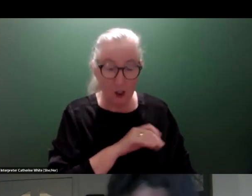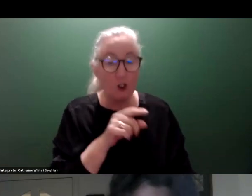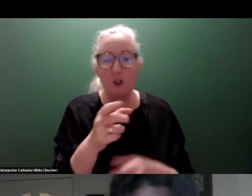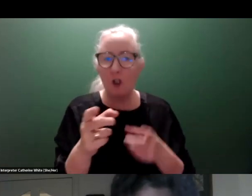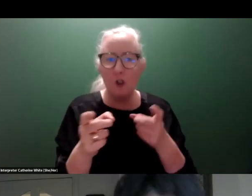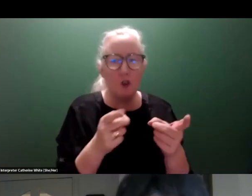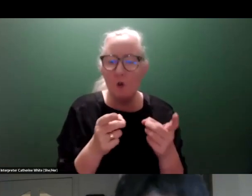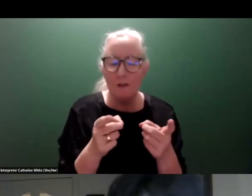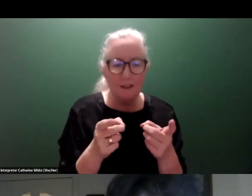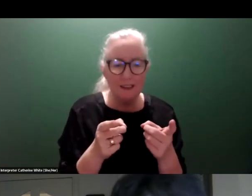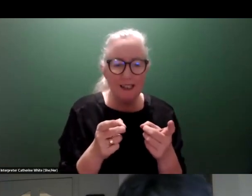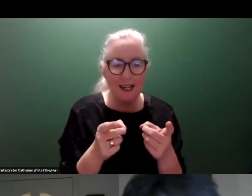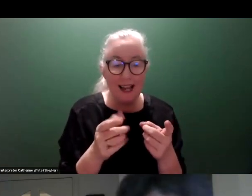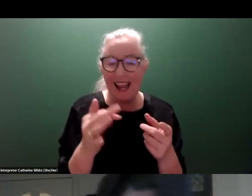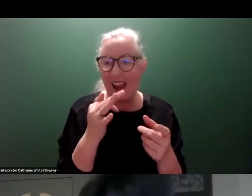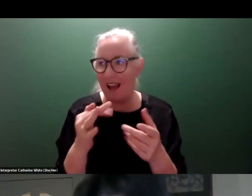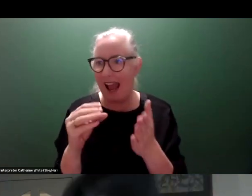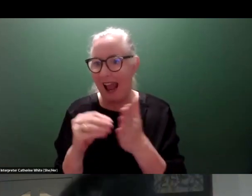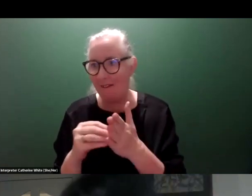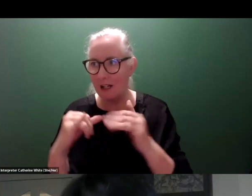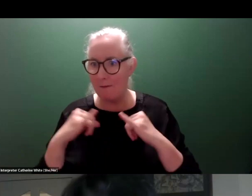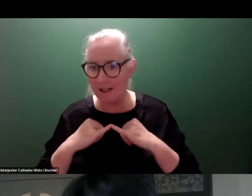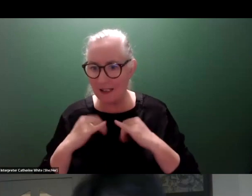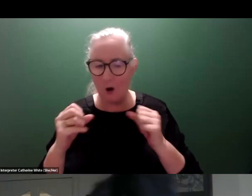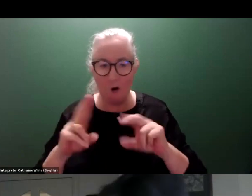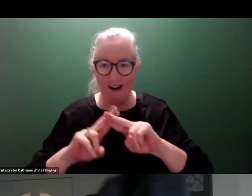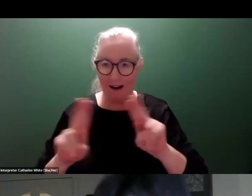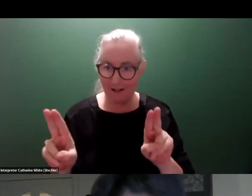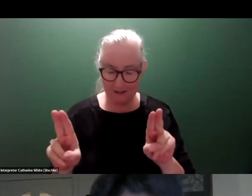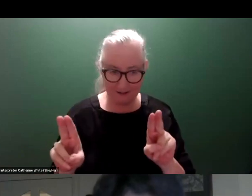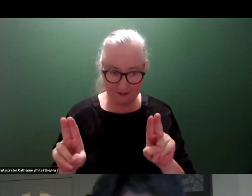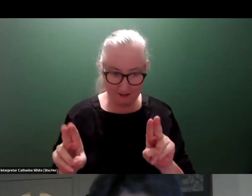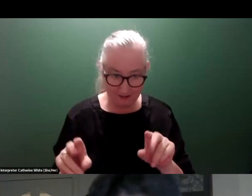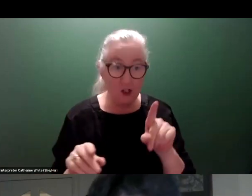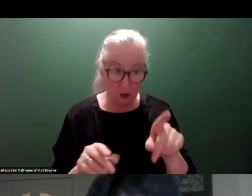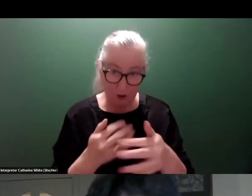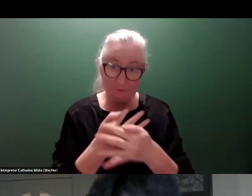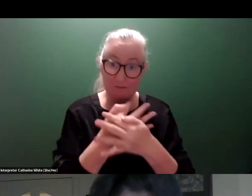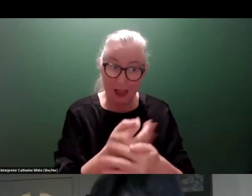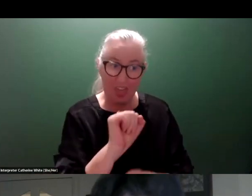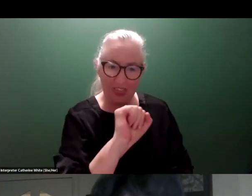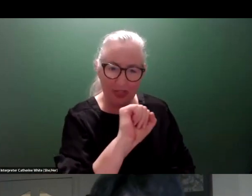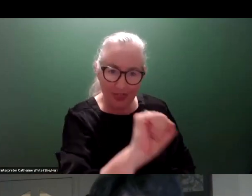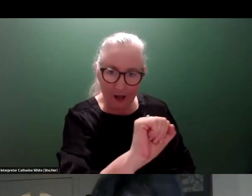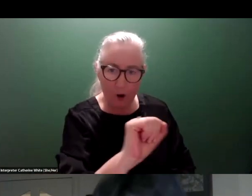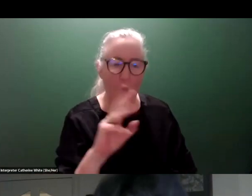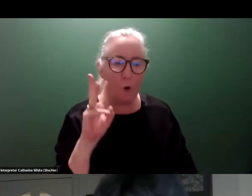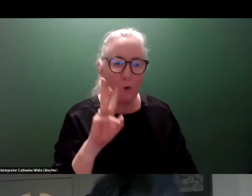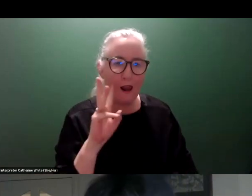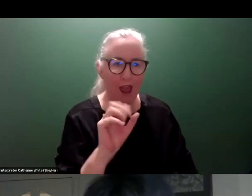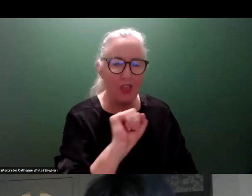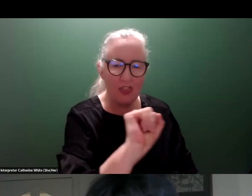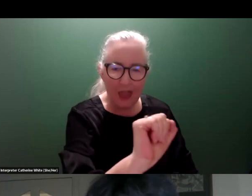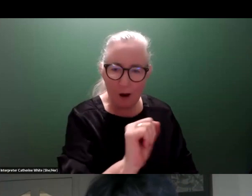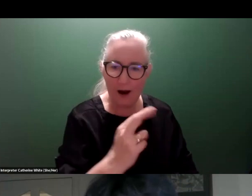of whether they lack capacity or have capacity, because it's in accordance with their will and preference and for their benefit. And